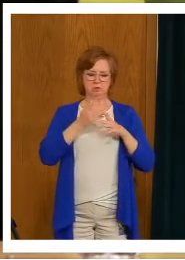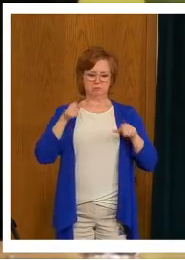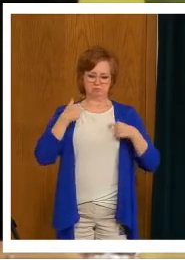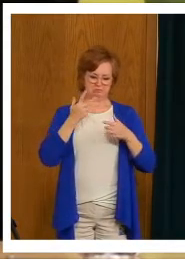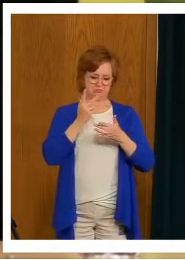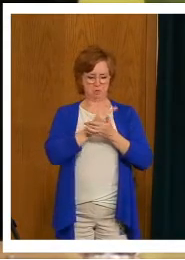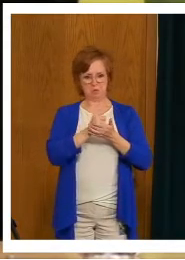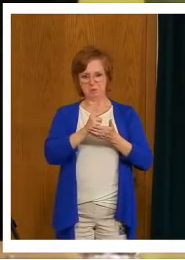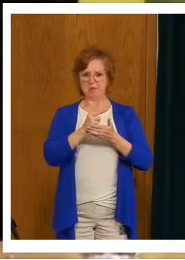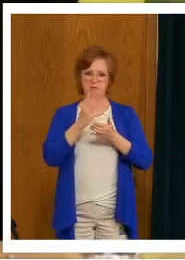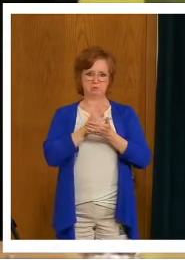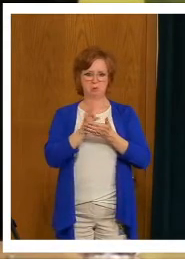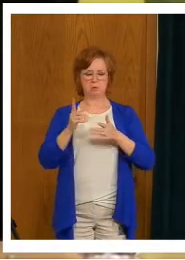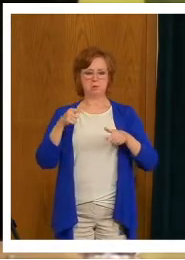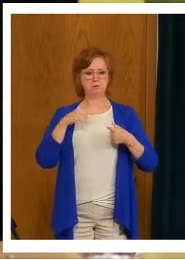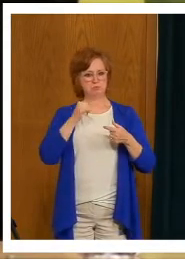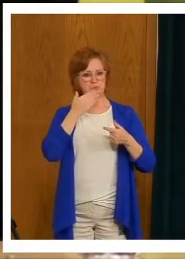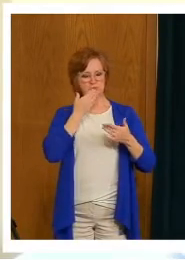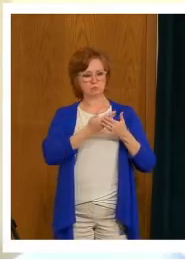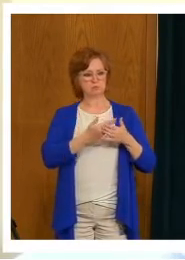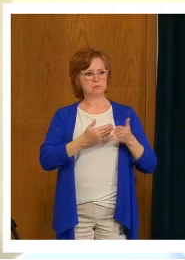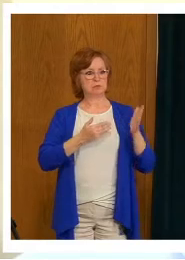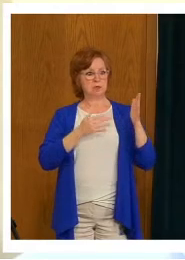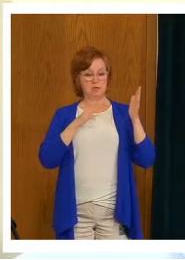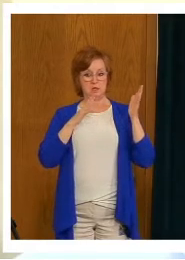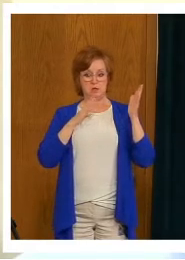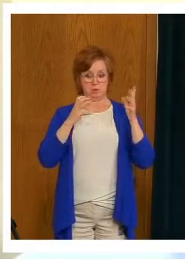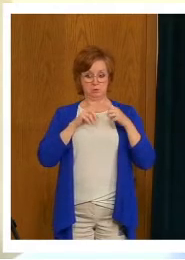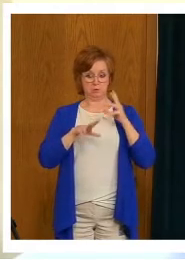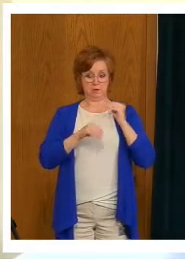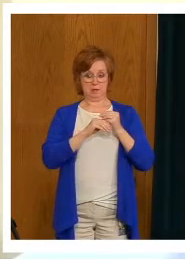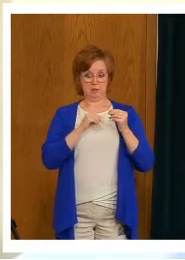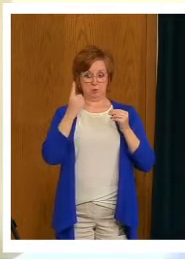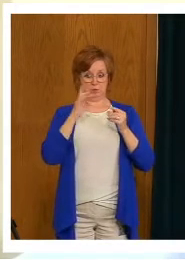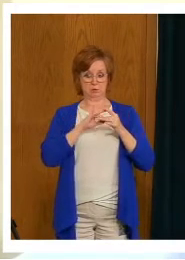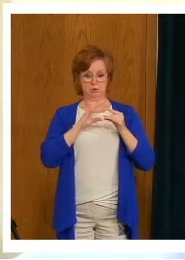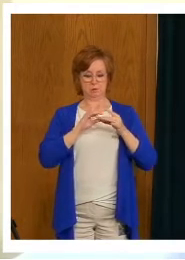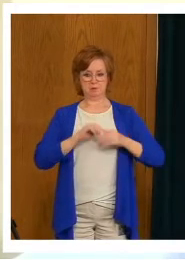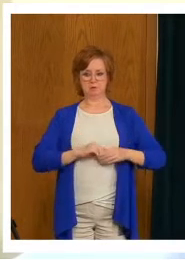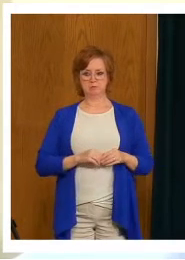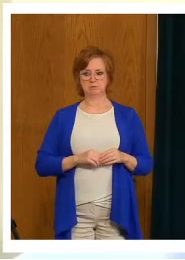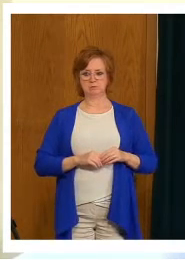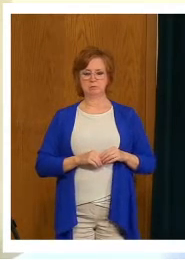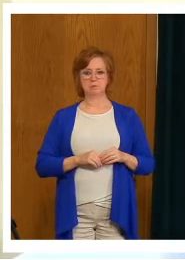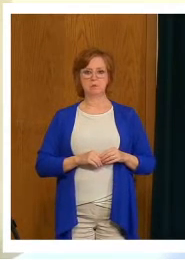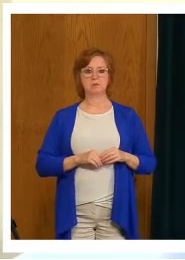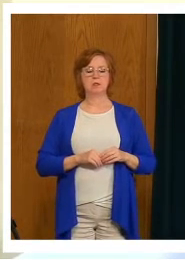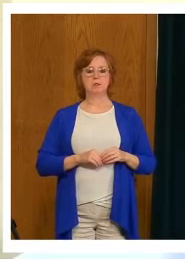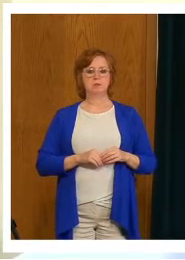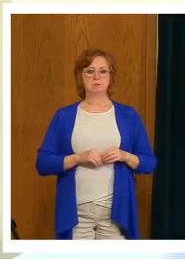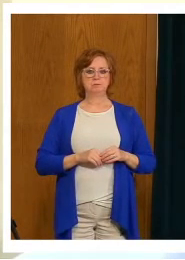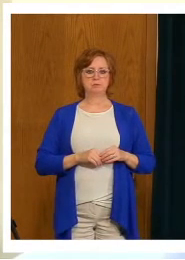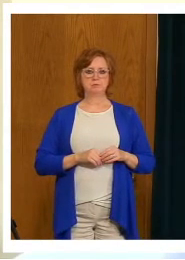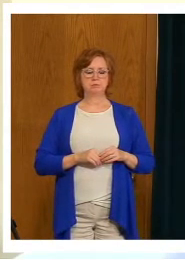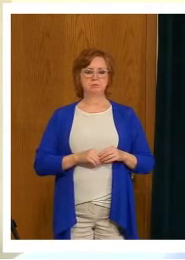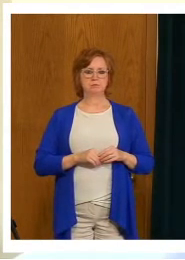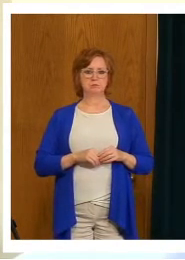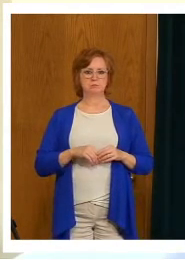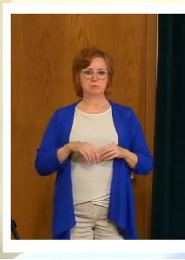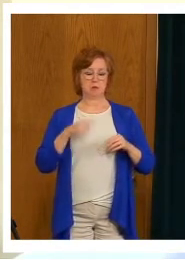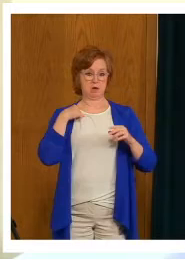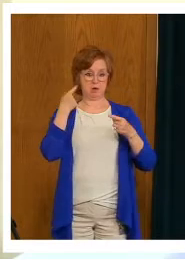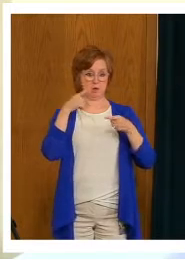still more to do. If I could add to that, I agree that Saskatoon is stable,